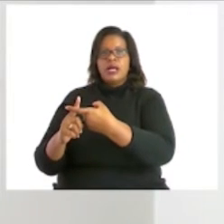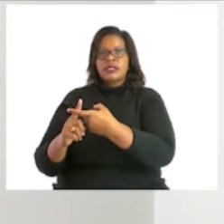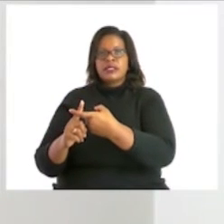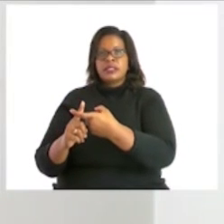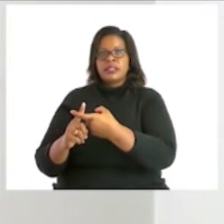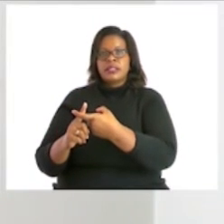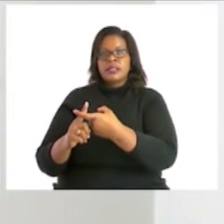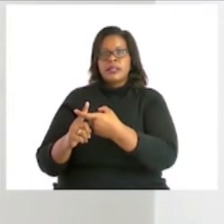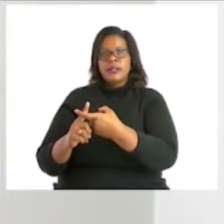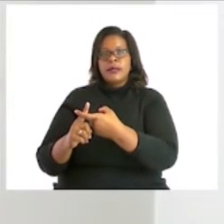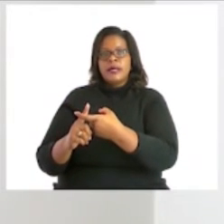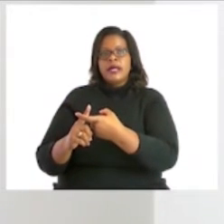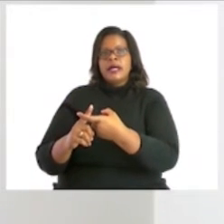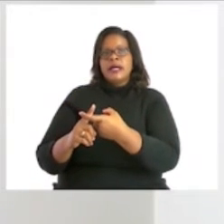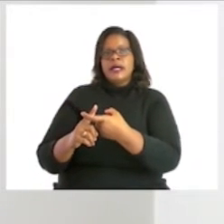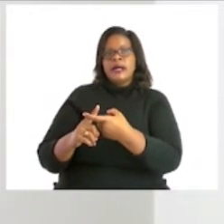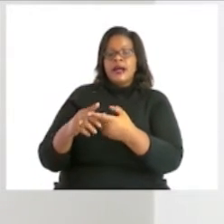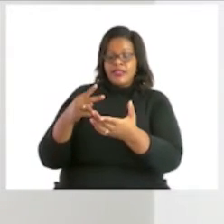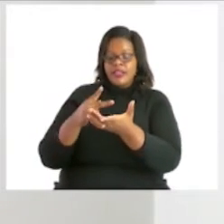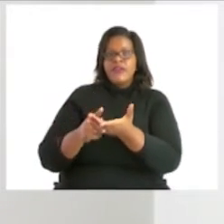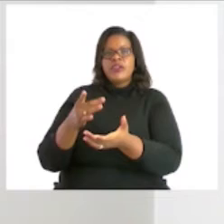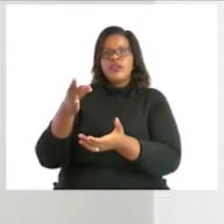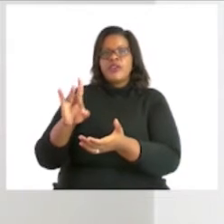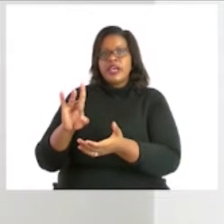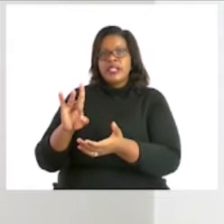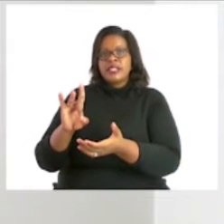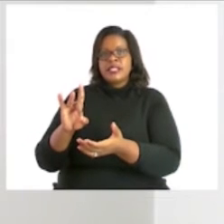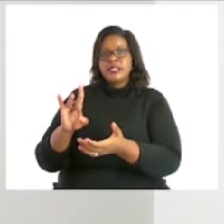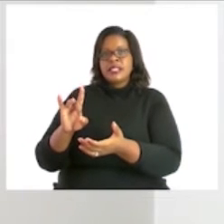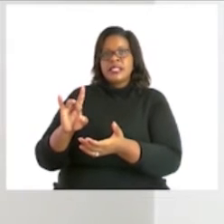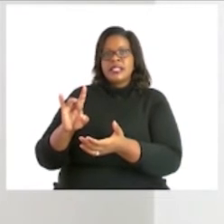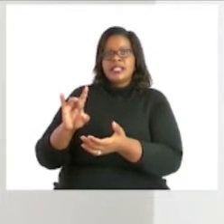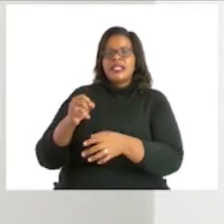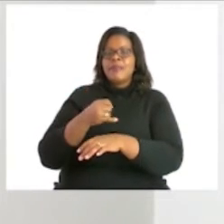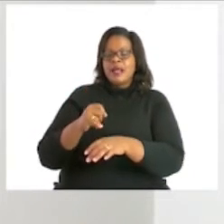Then we go over to the 8. What is the value of the 8? The 8 is in the place